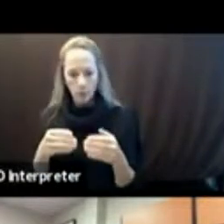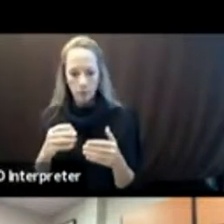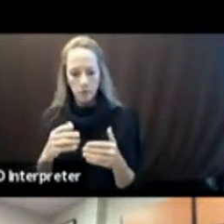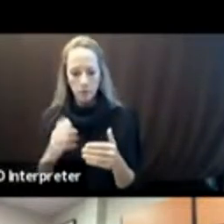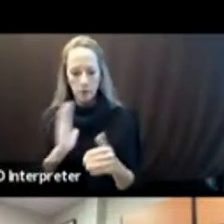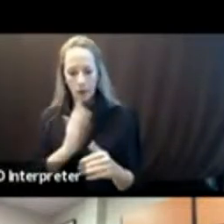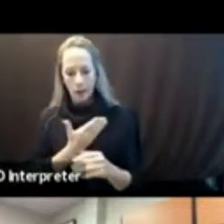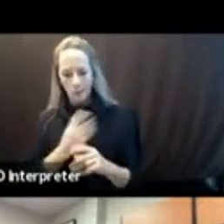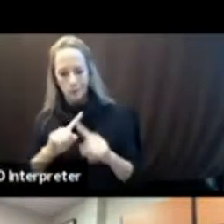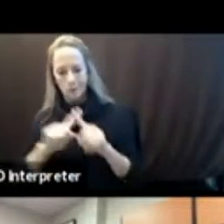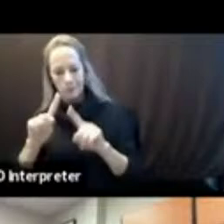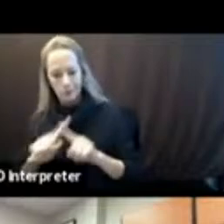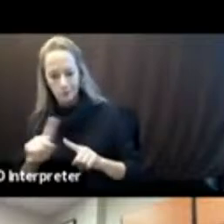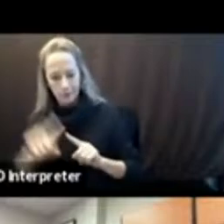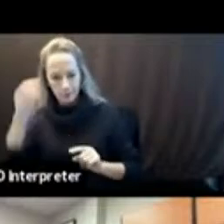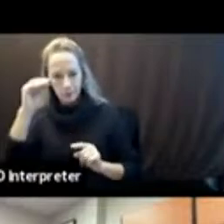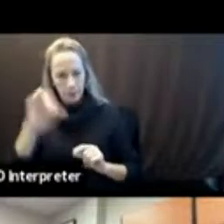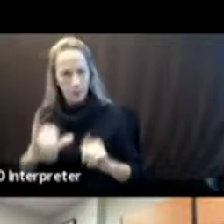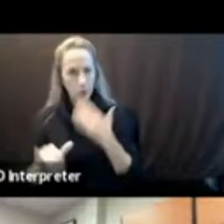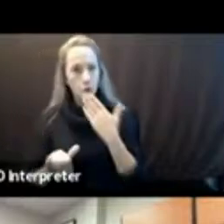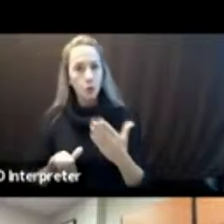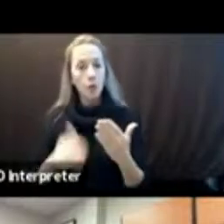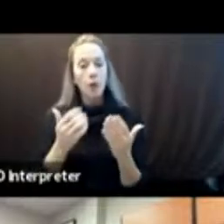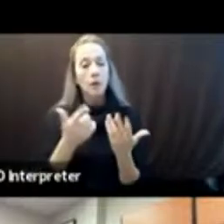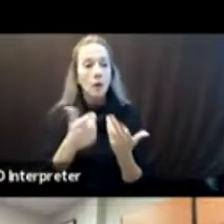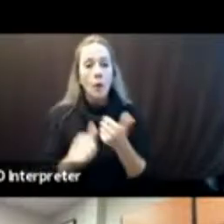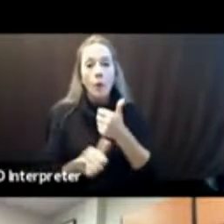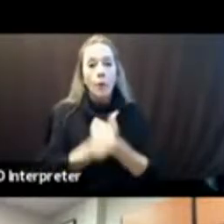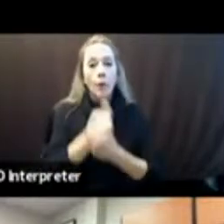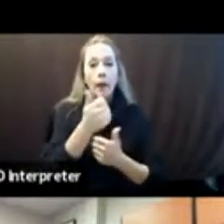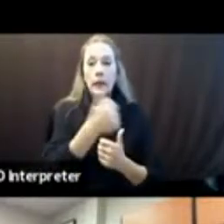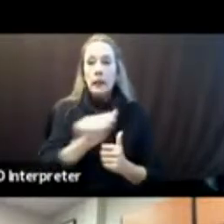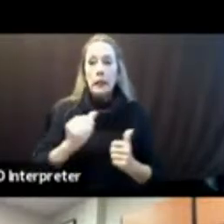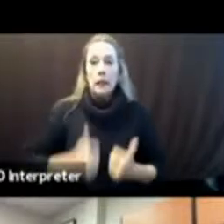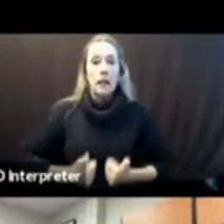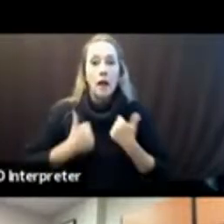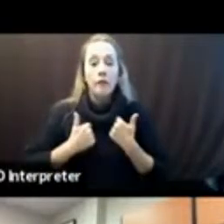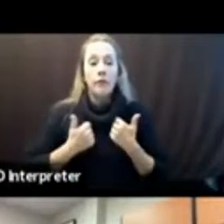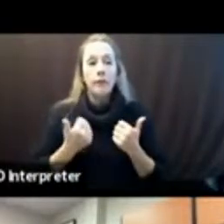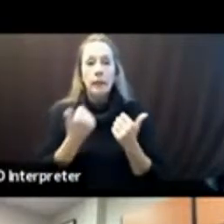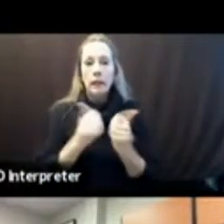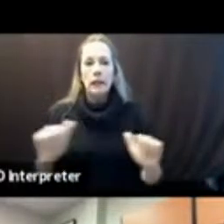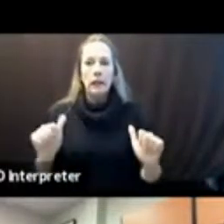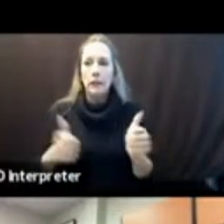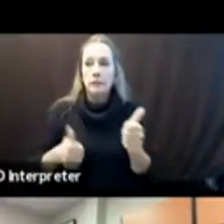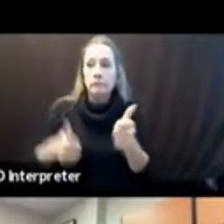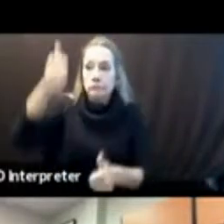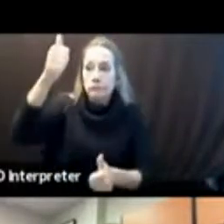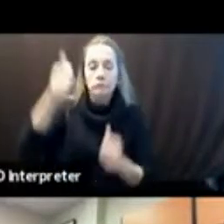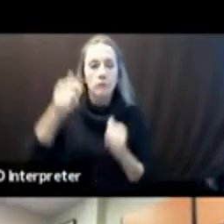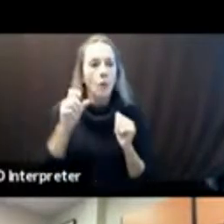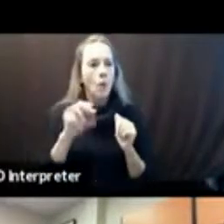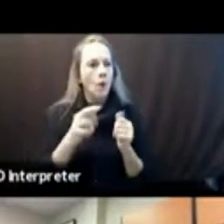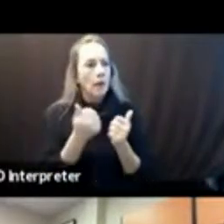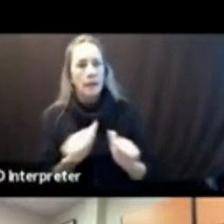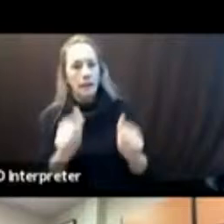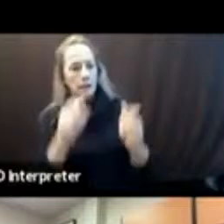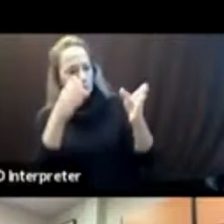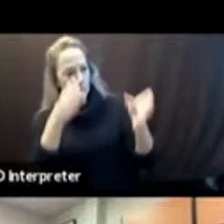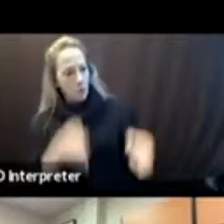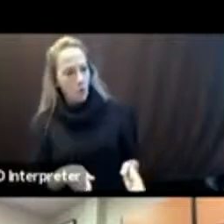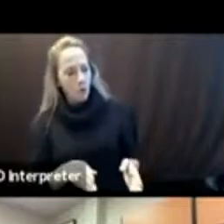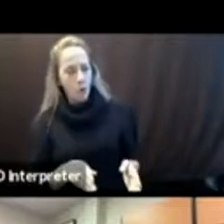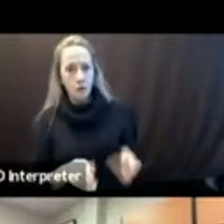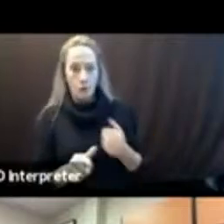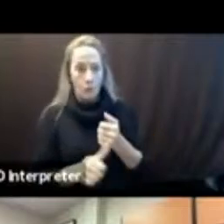The threat of violence threatening anyone's life, any public official, any non-public official, any ordinary citizen